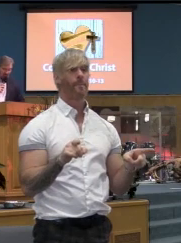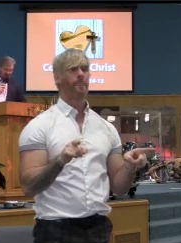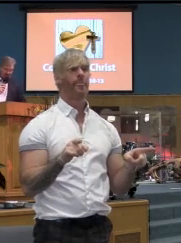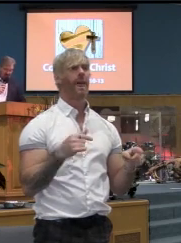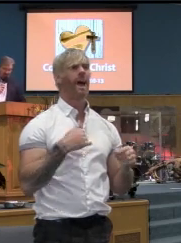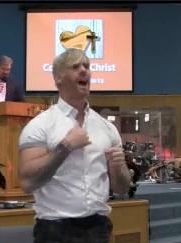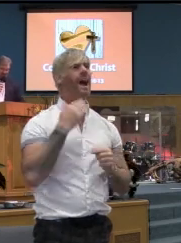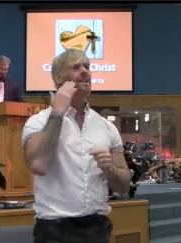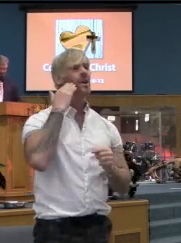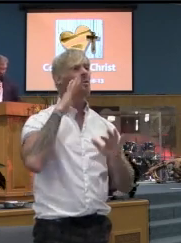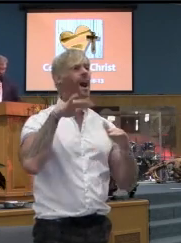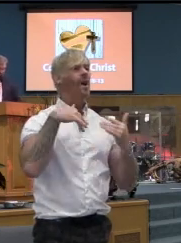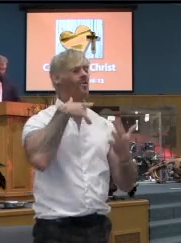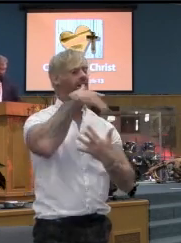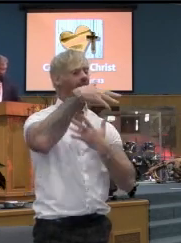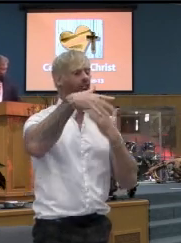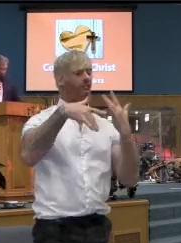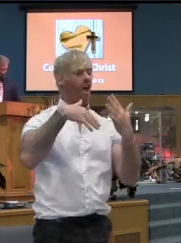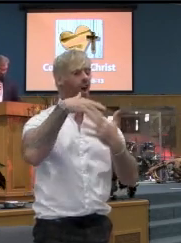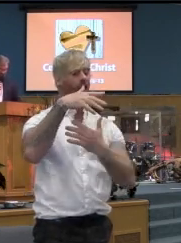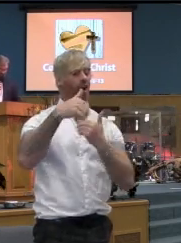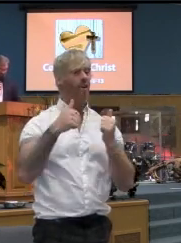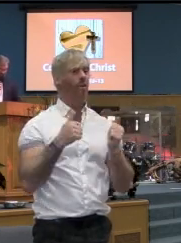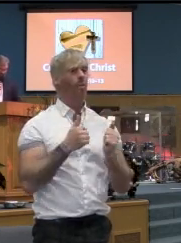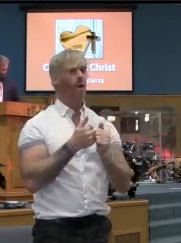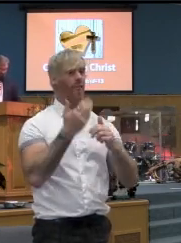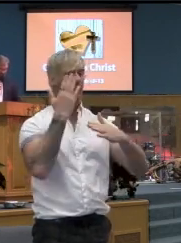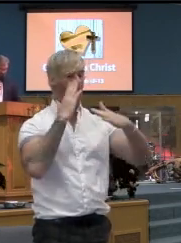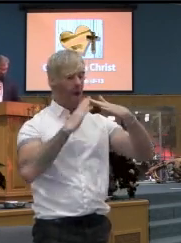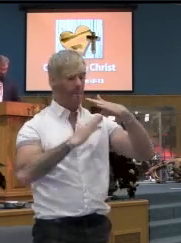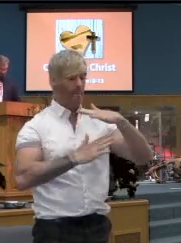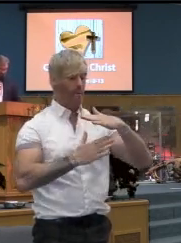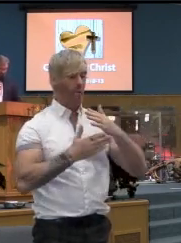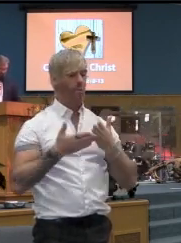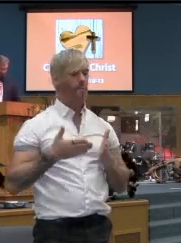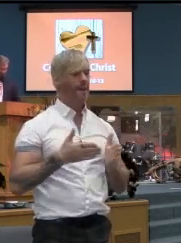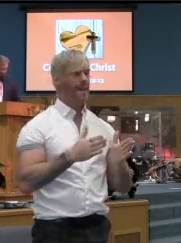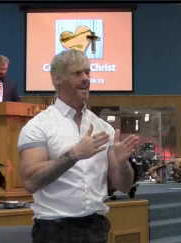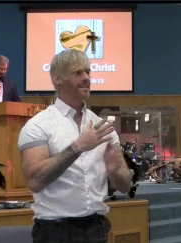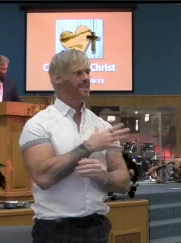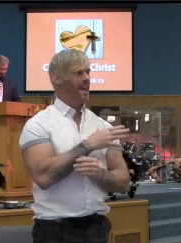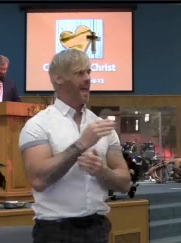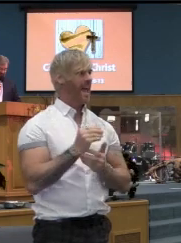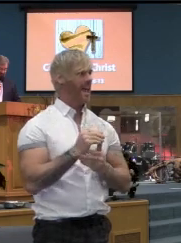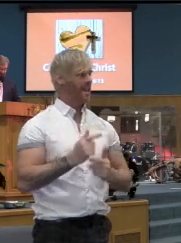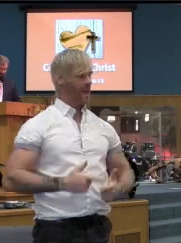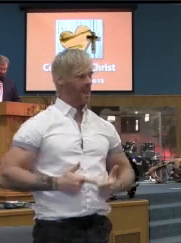along with humble means, and also know how to live in prosperity.